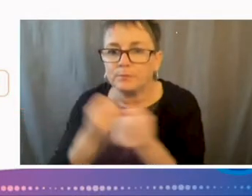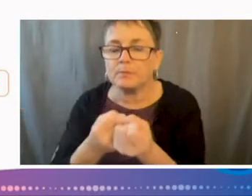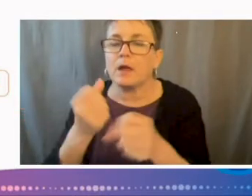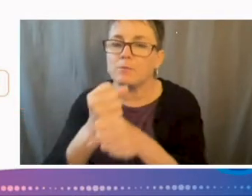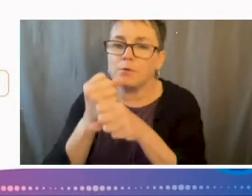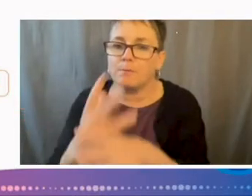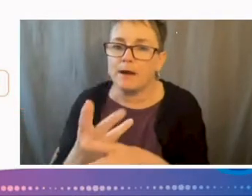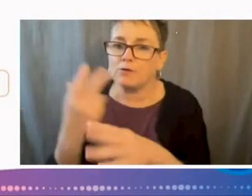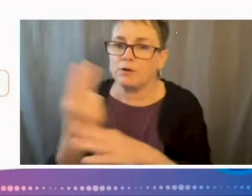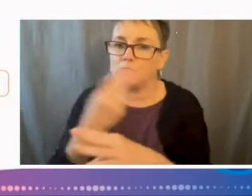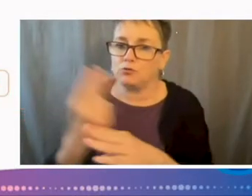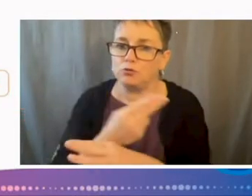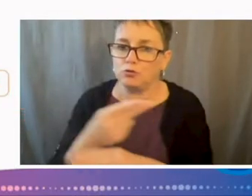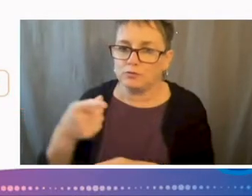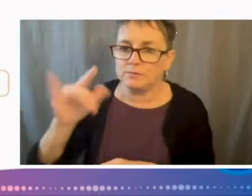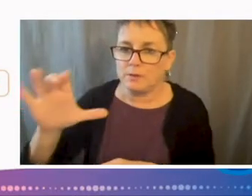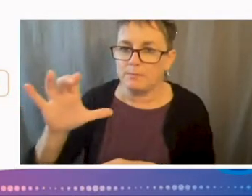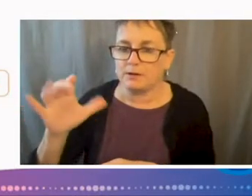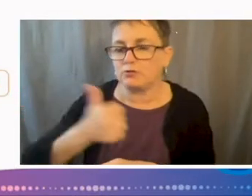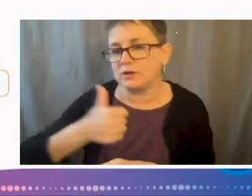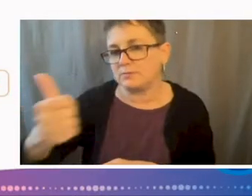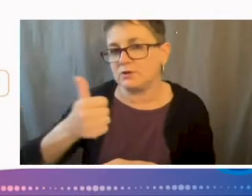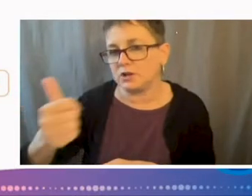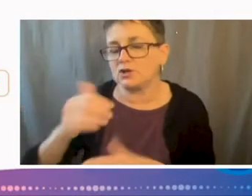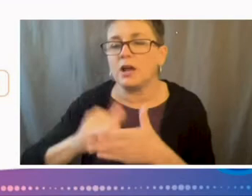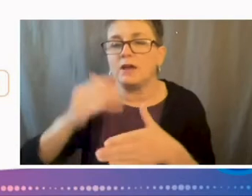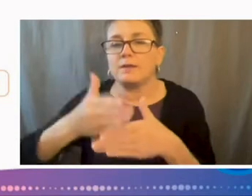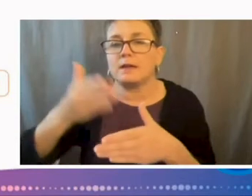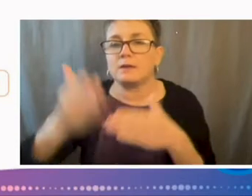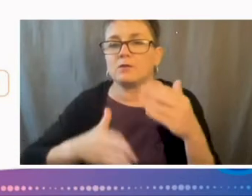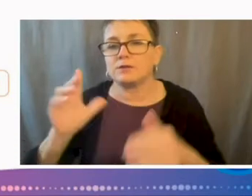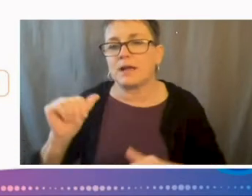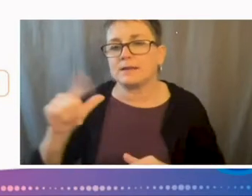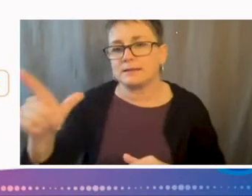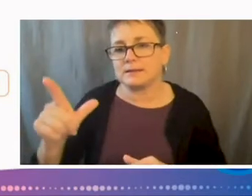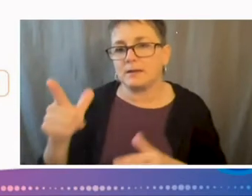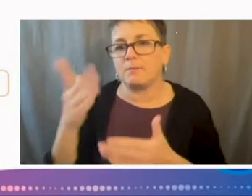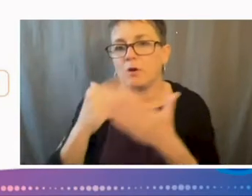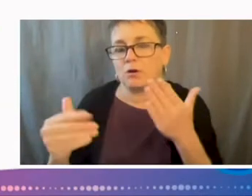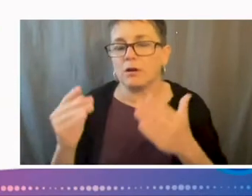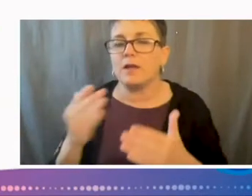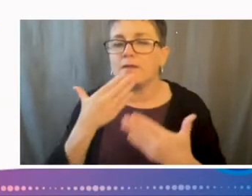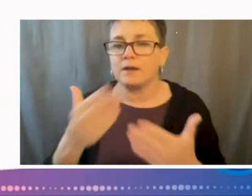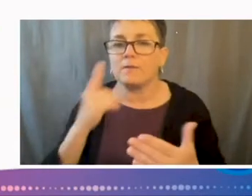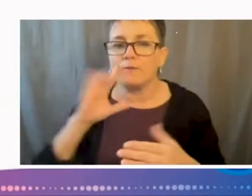public transportation. That concludes the Access Link portion. Thank you for your time and attention.